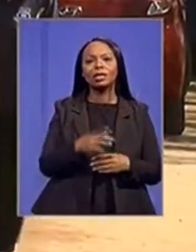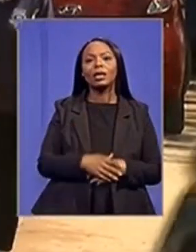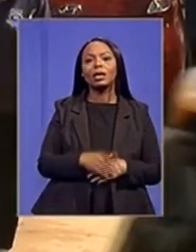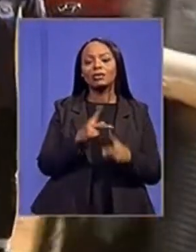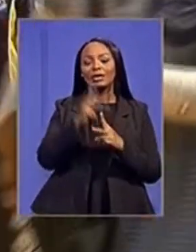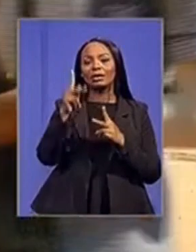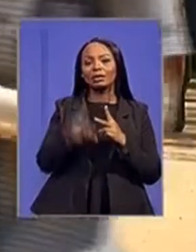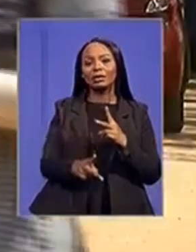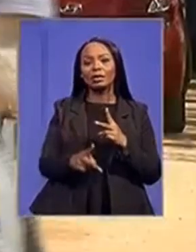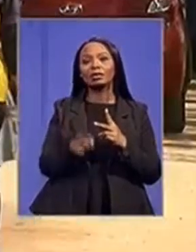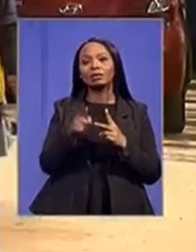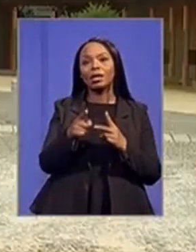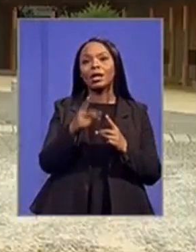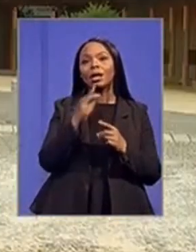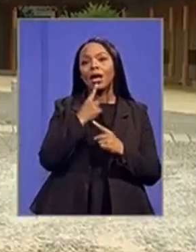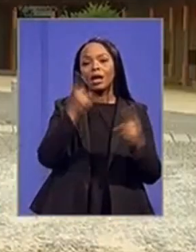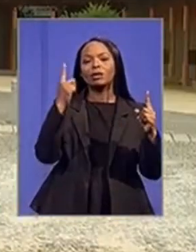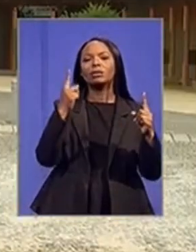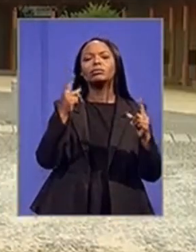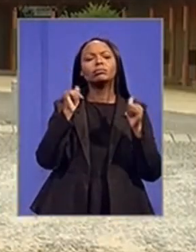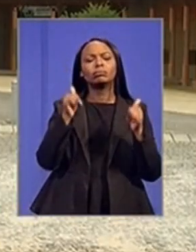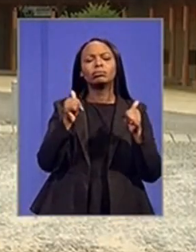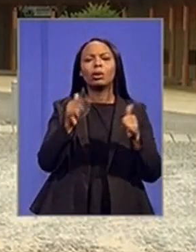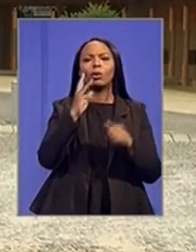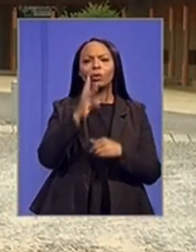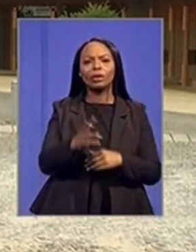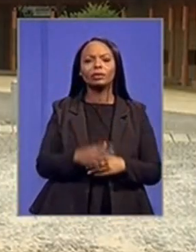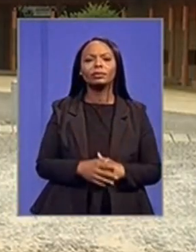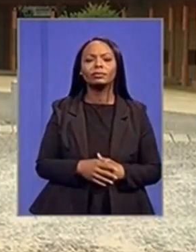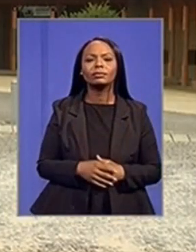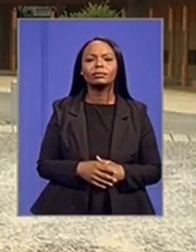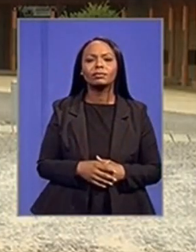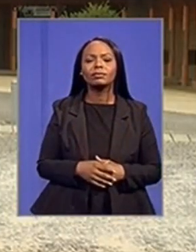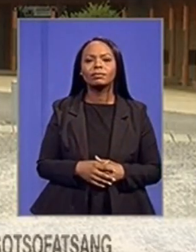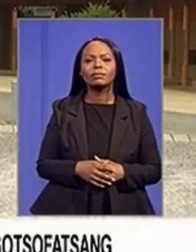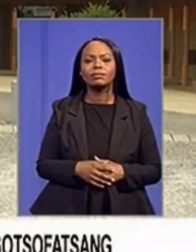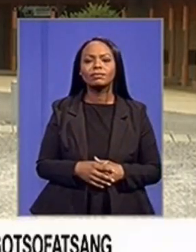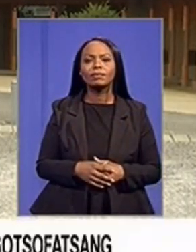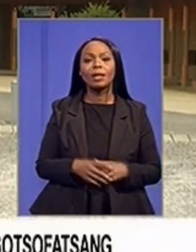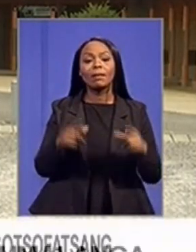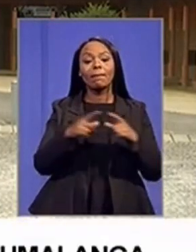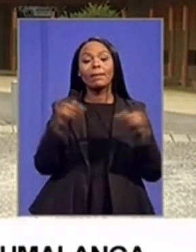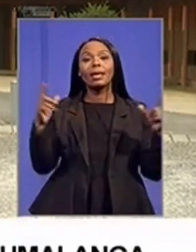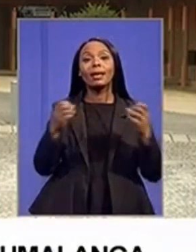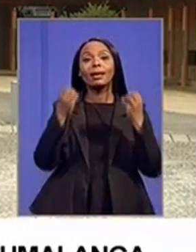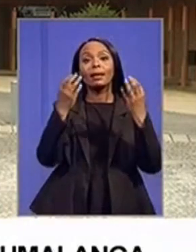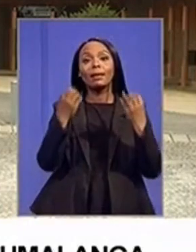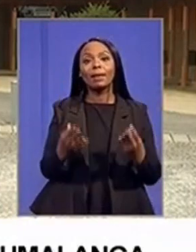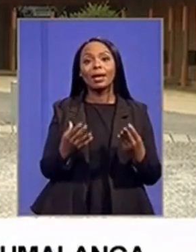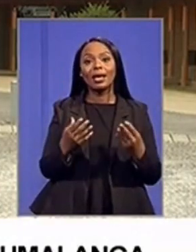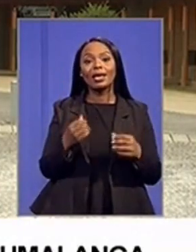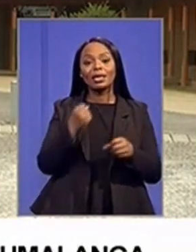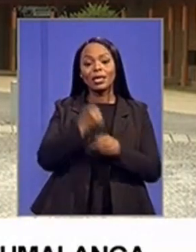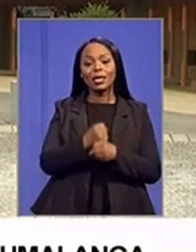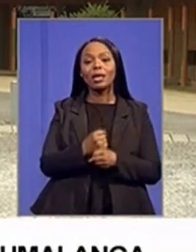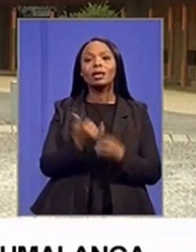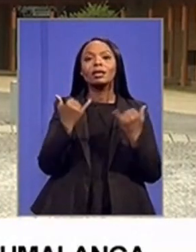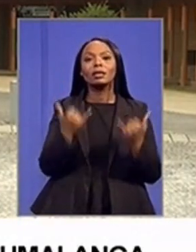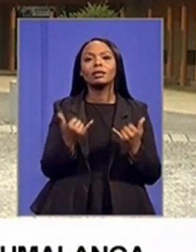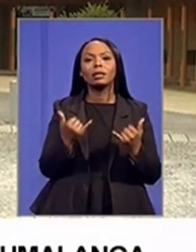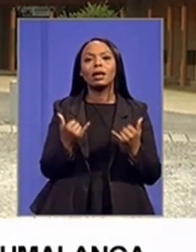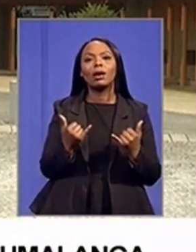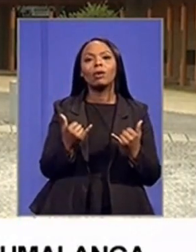se khotsofatsang. We wish that everyone can make it. We had the biggest number this year, more than